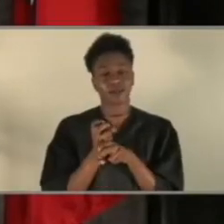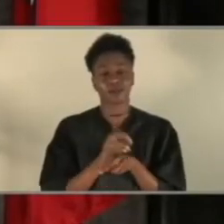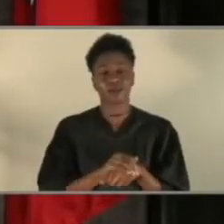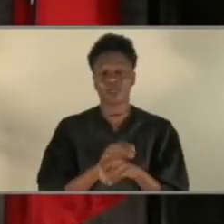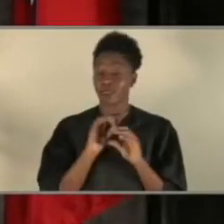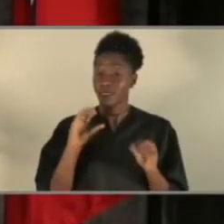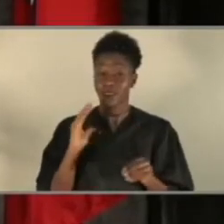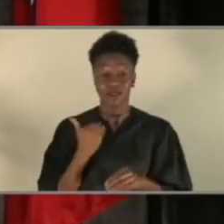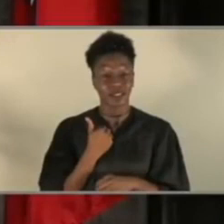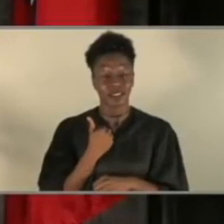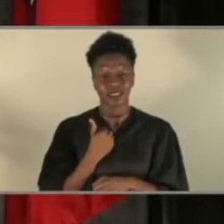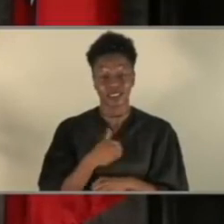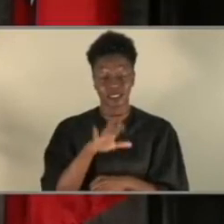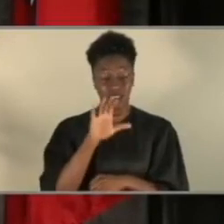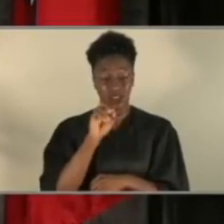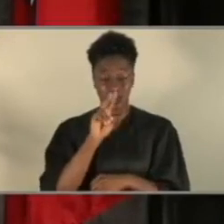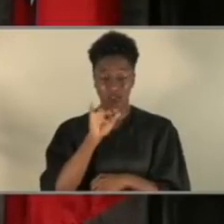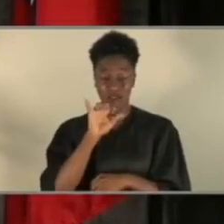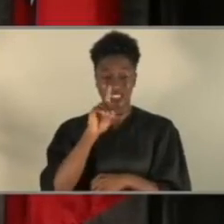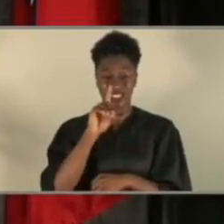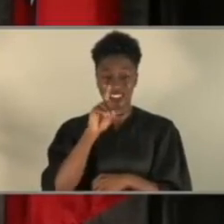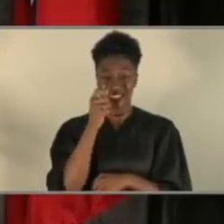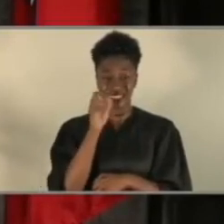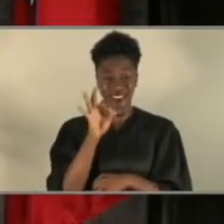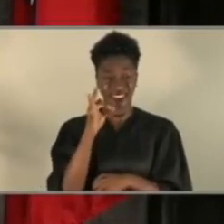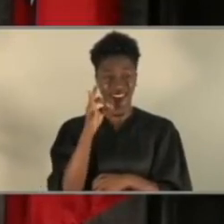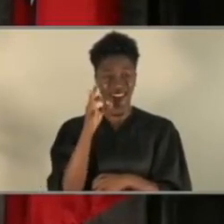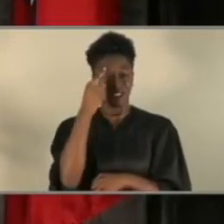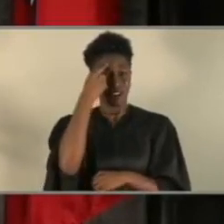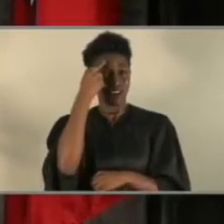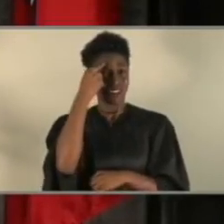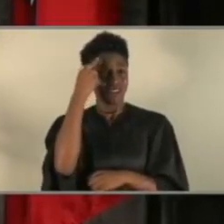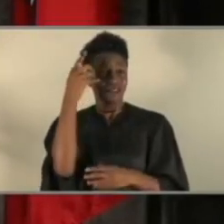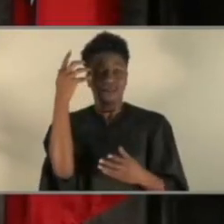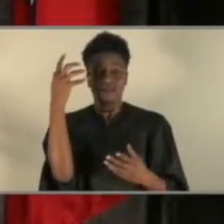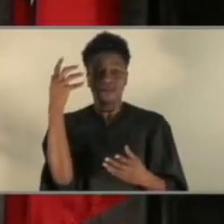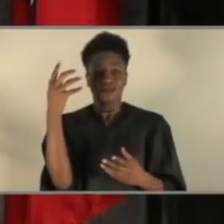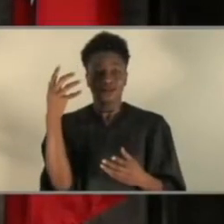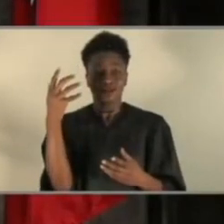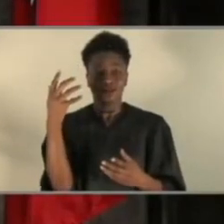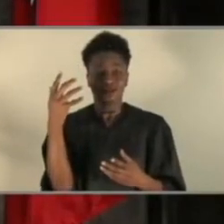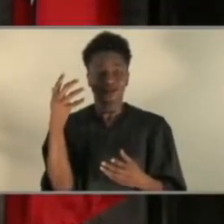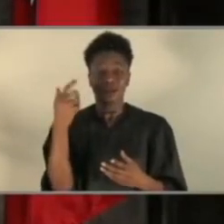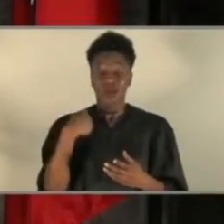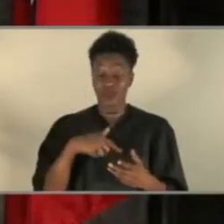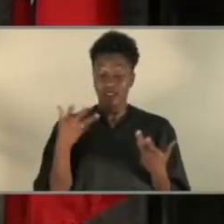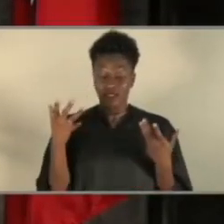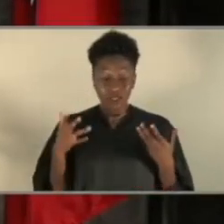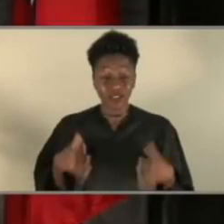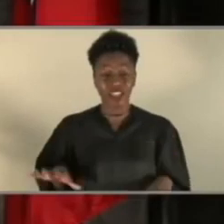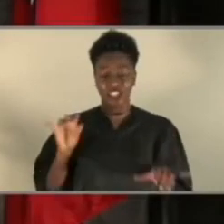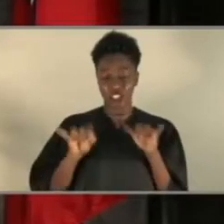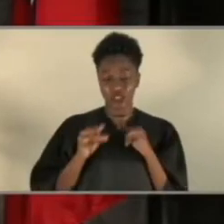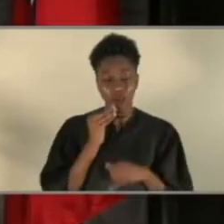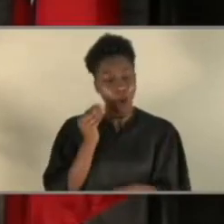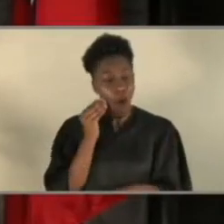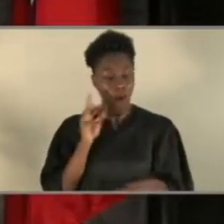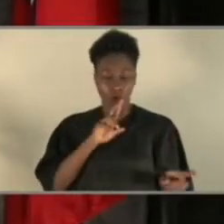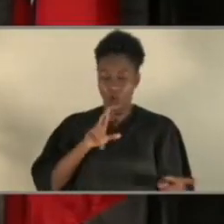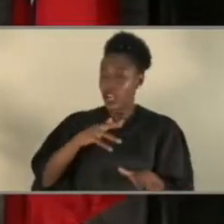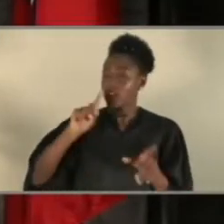None of us had COVID-19 on our radar. Many of us have simply had enough of this quarantine and are ready to get out of the house.